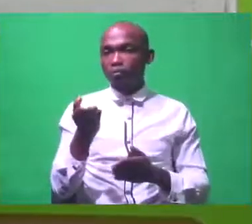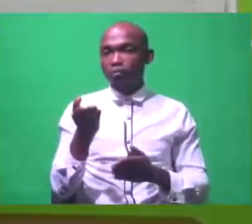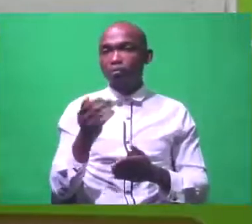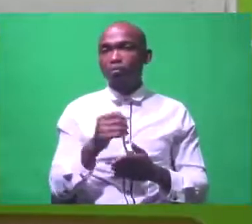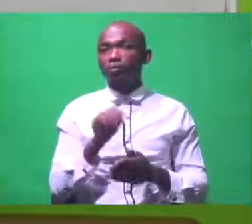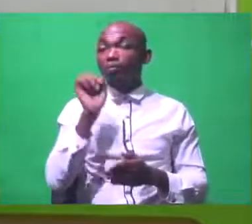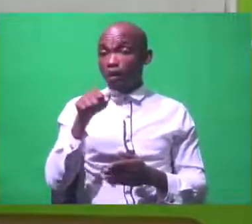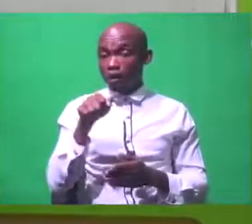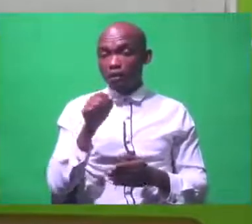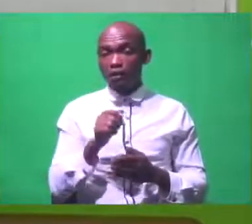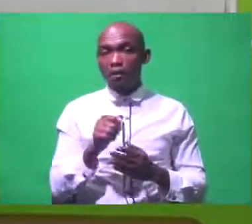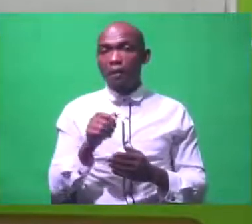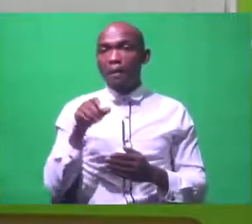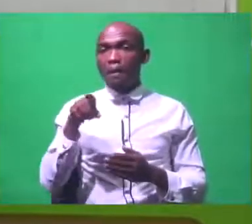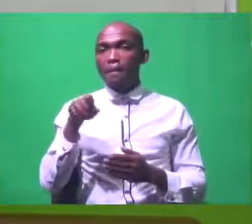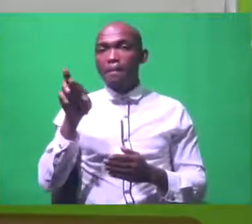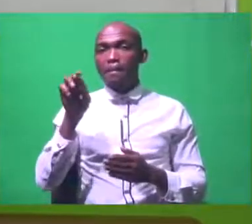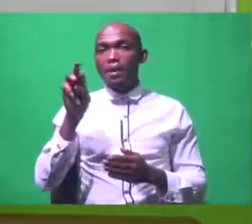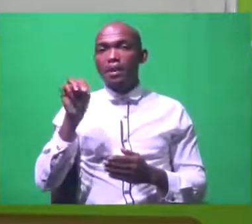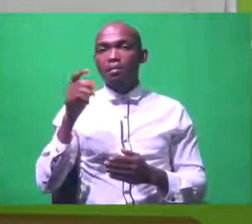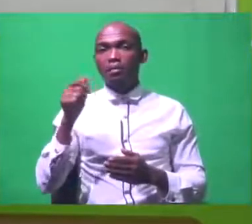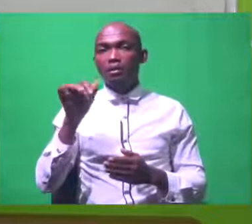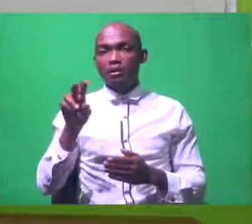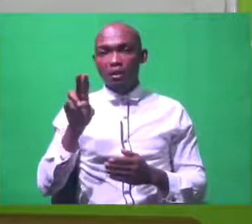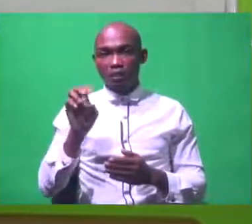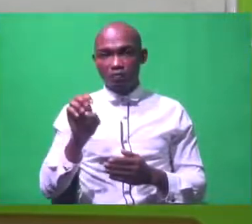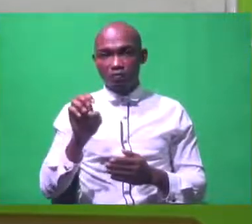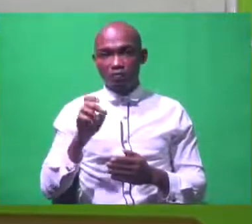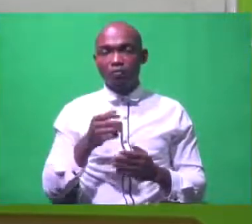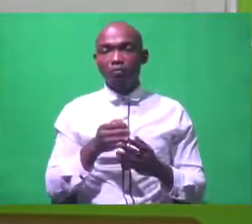Yes, primitive communalism